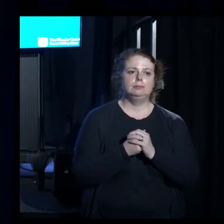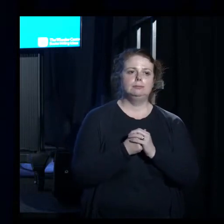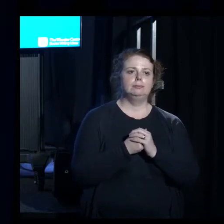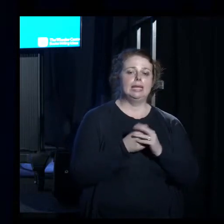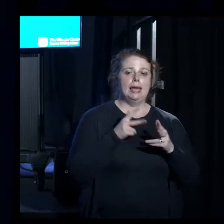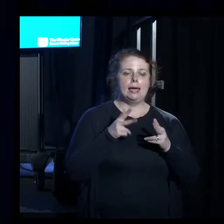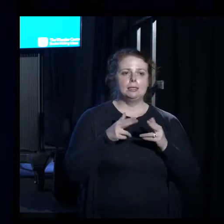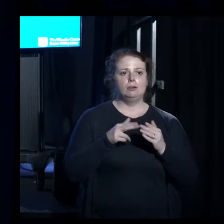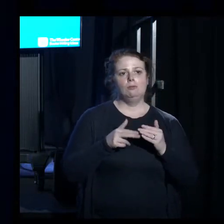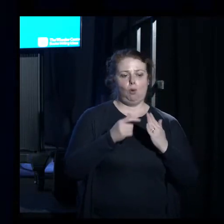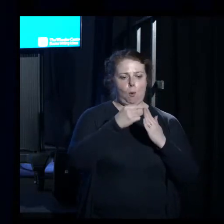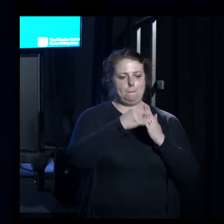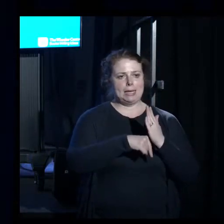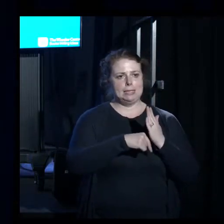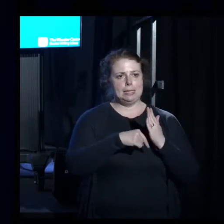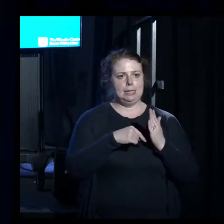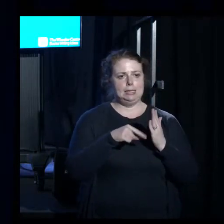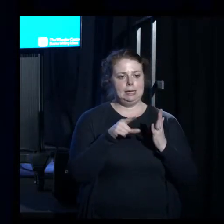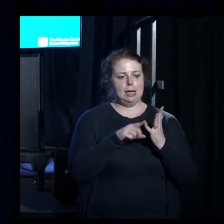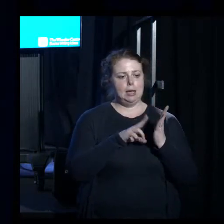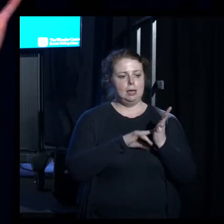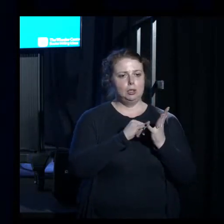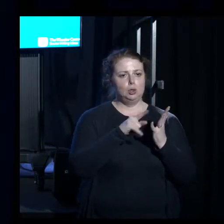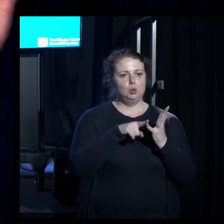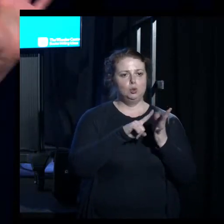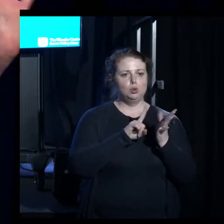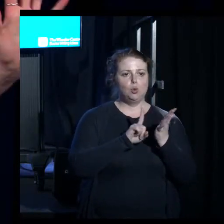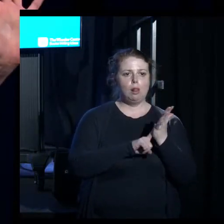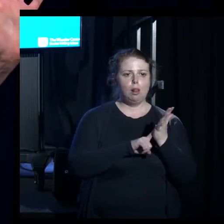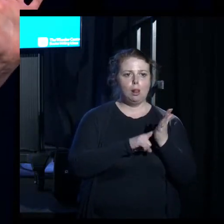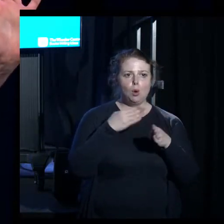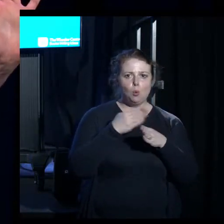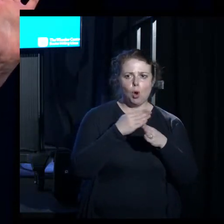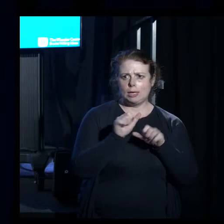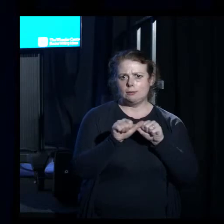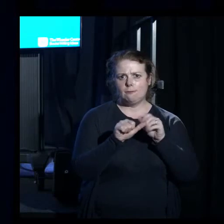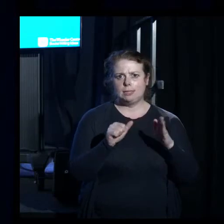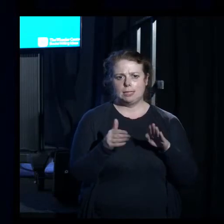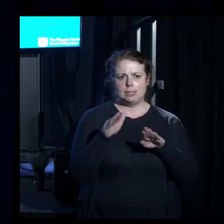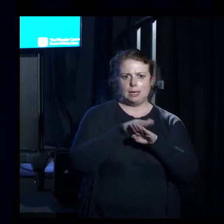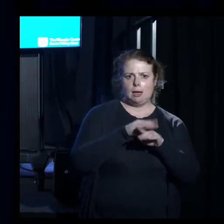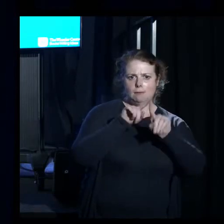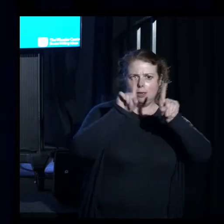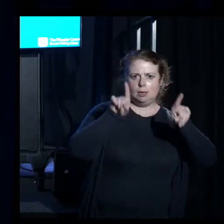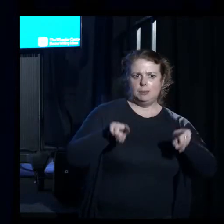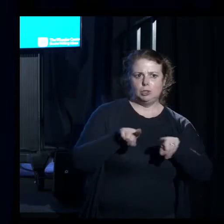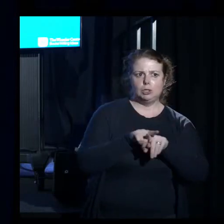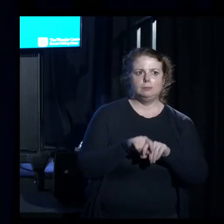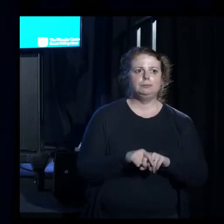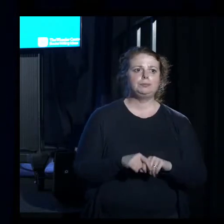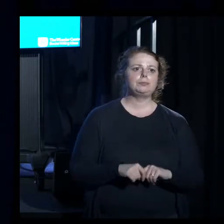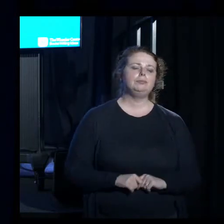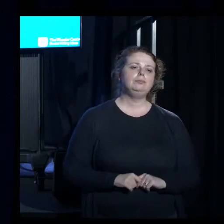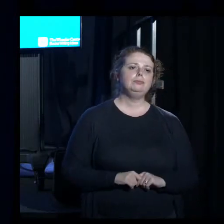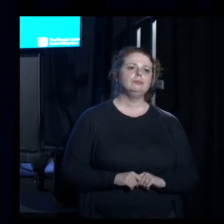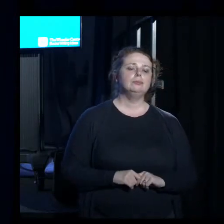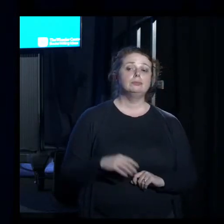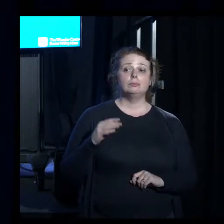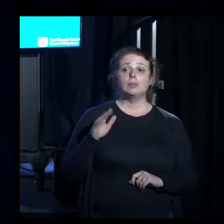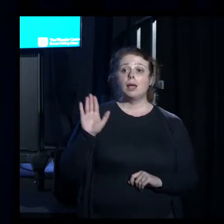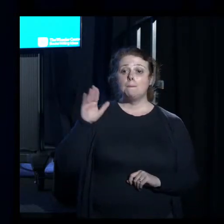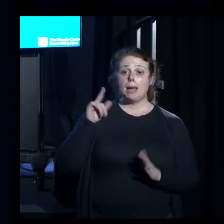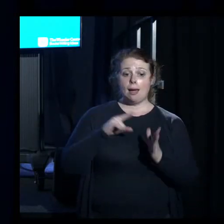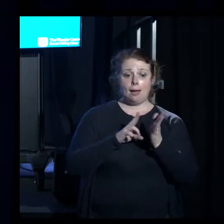magazine Unusual Work, and the current issue has a really fabulous cover image. In fact, he said when Anna had sent through this